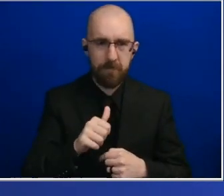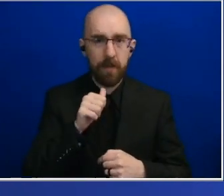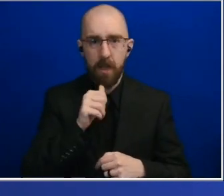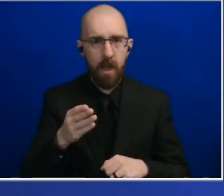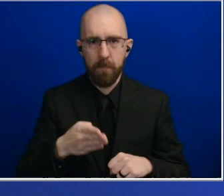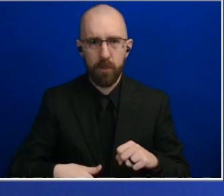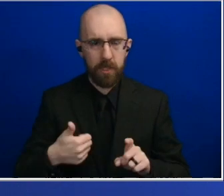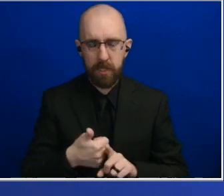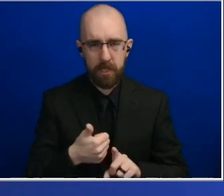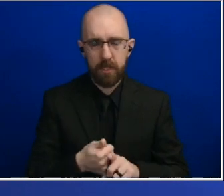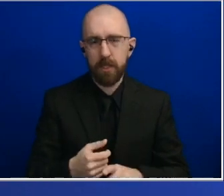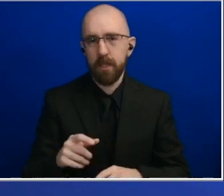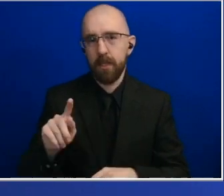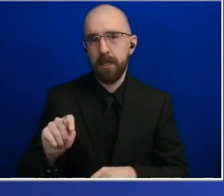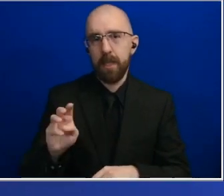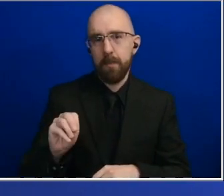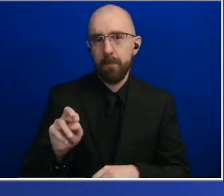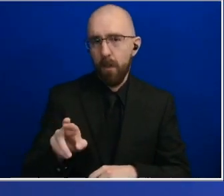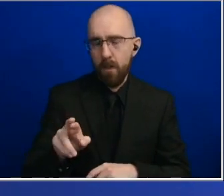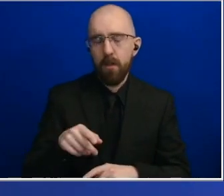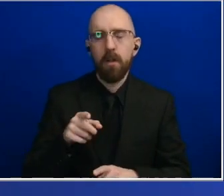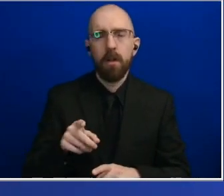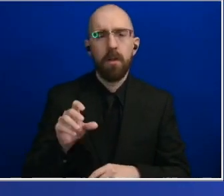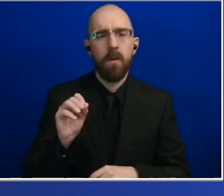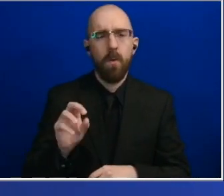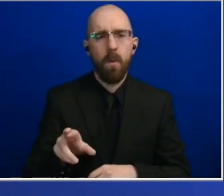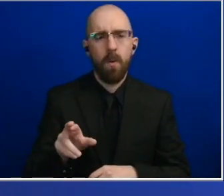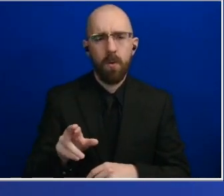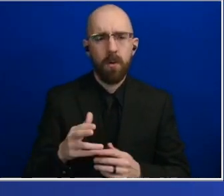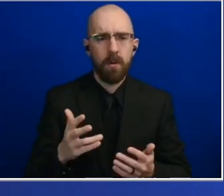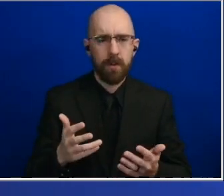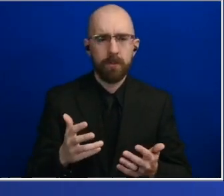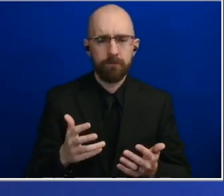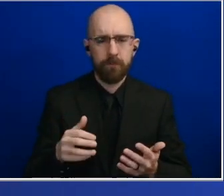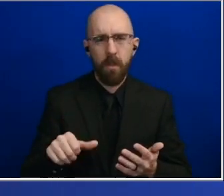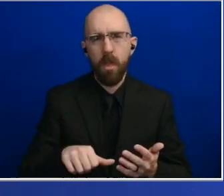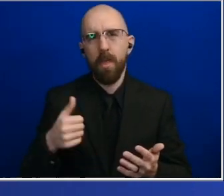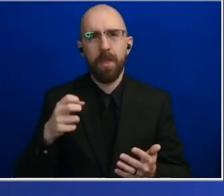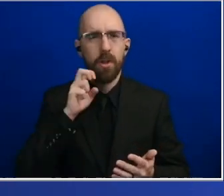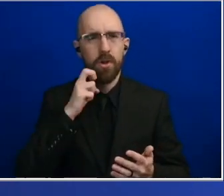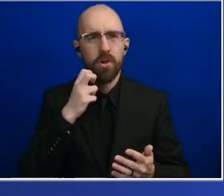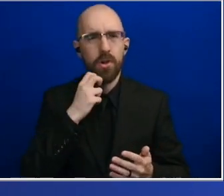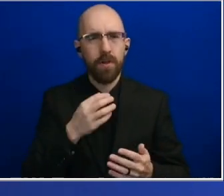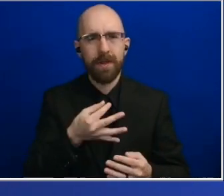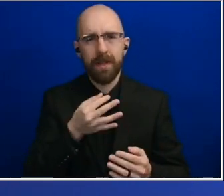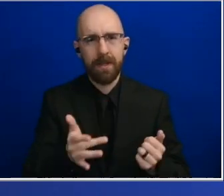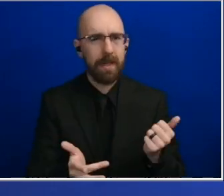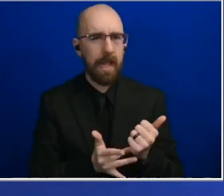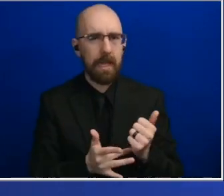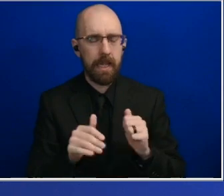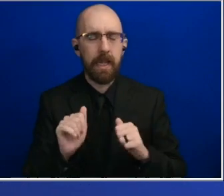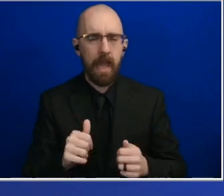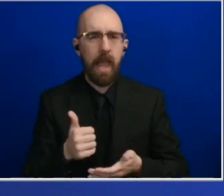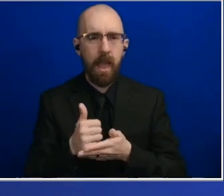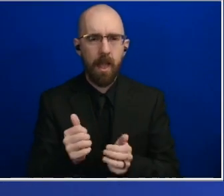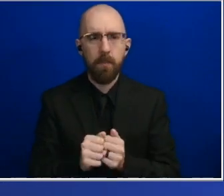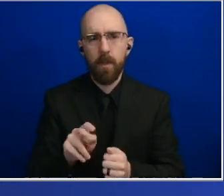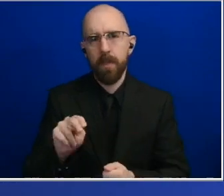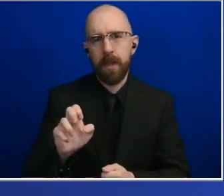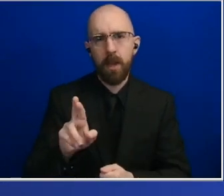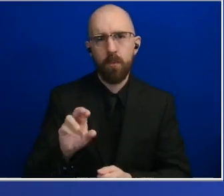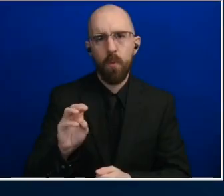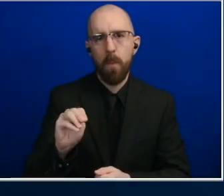muscle reinnervation or other of these nerve techniques can really help with neuroma pain from other sources.